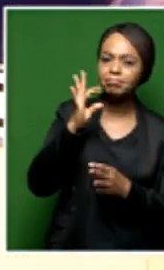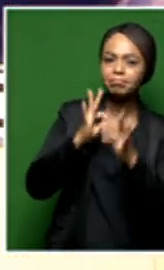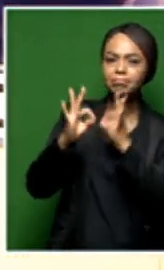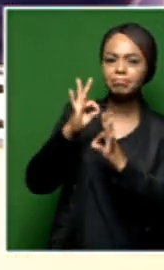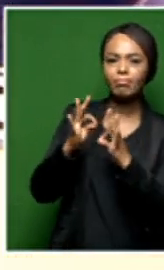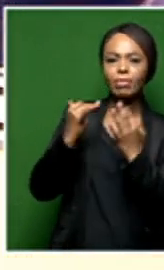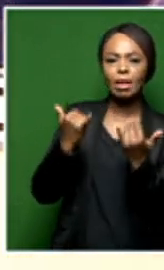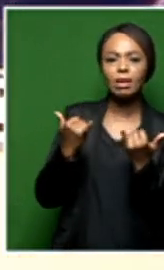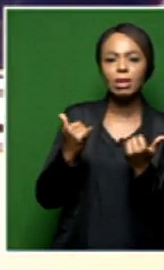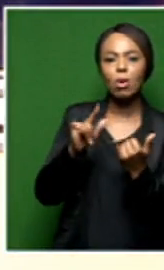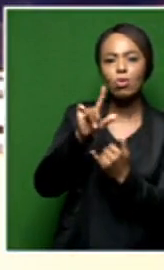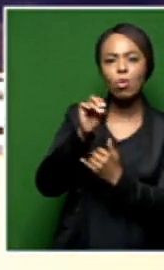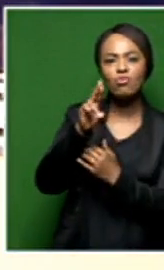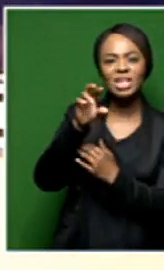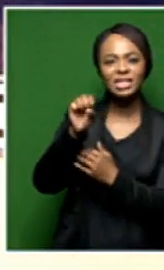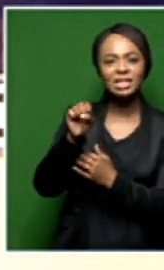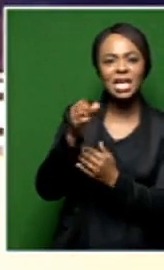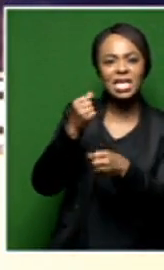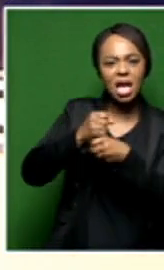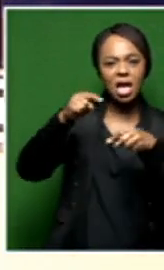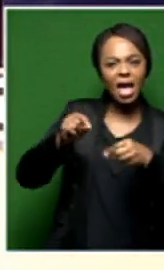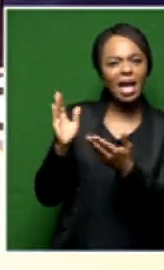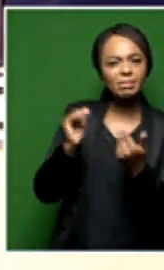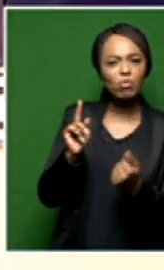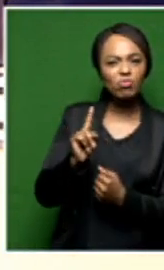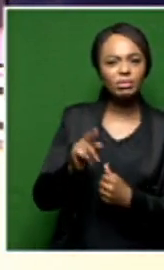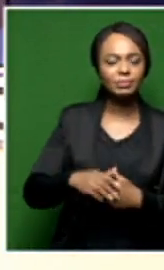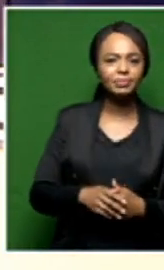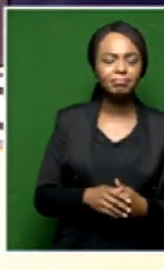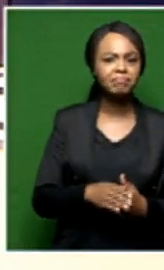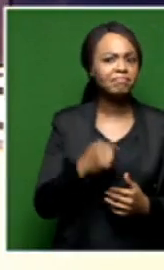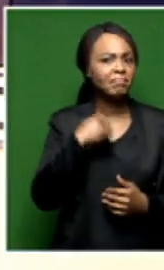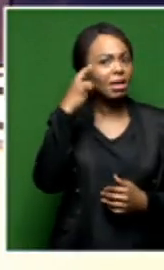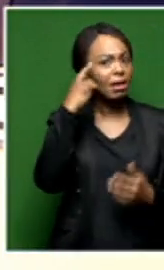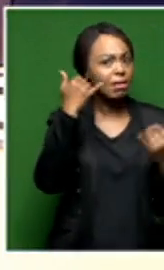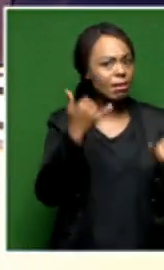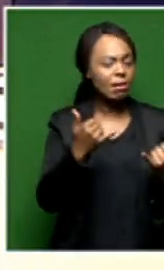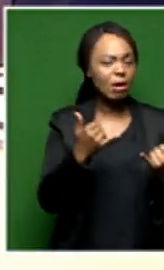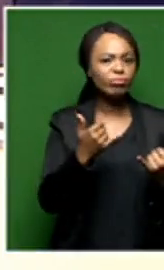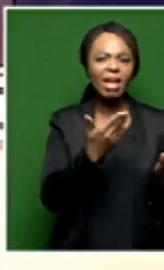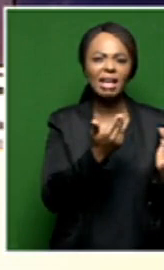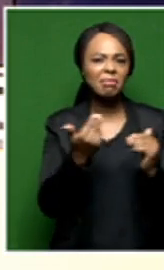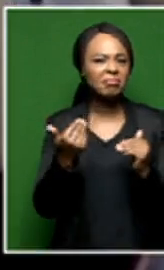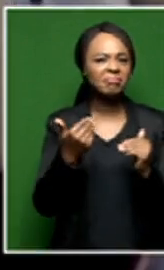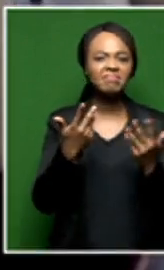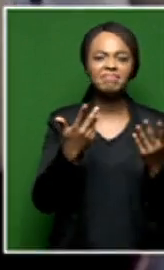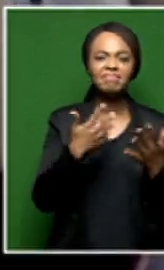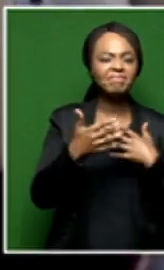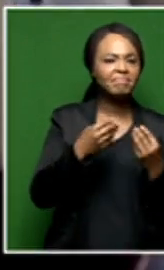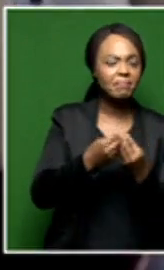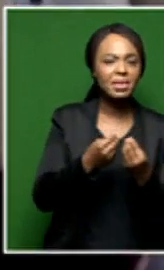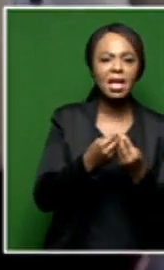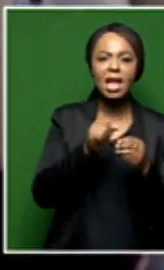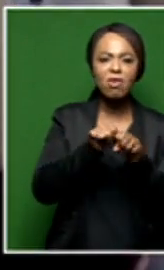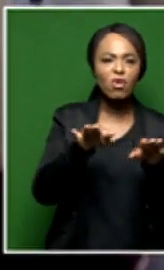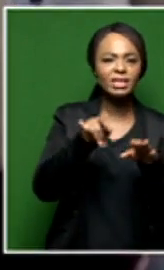about the Loeries this year, what we can expect. Yeah, I think as anyone can expect, it has been influenced